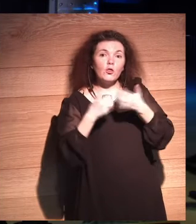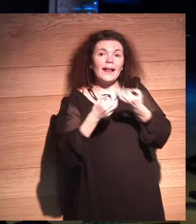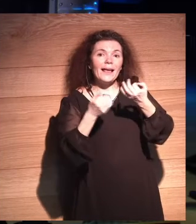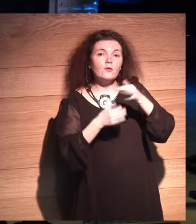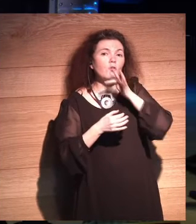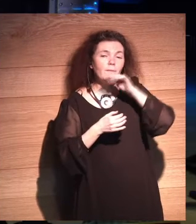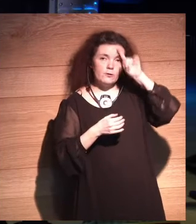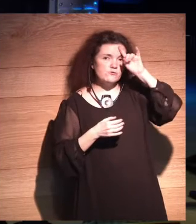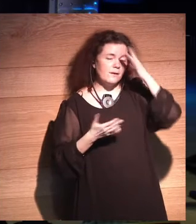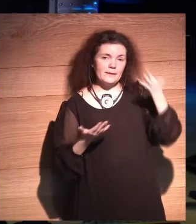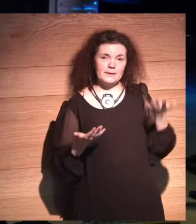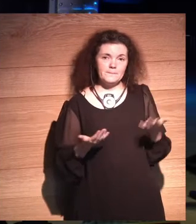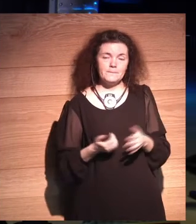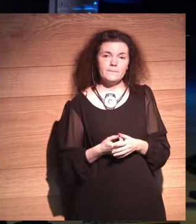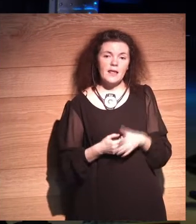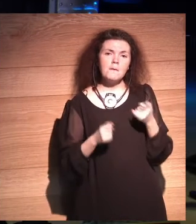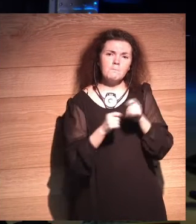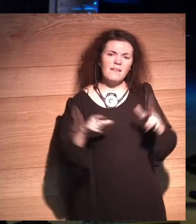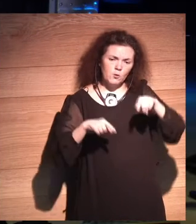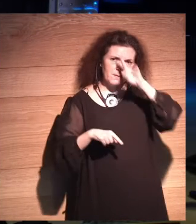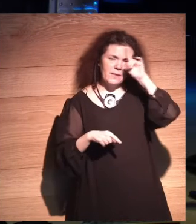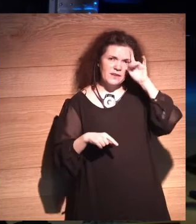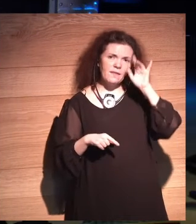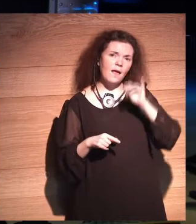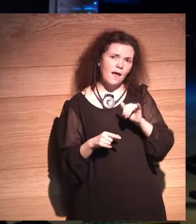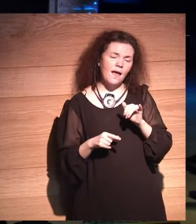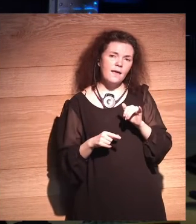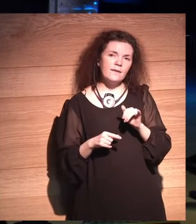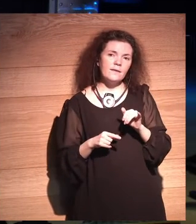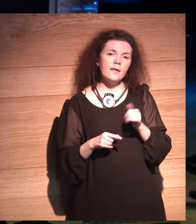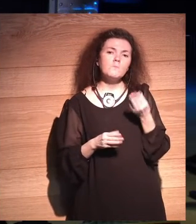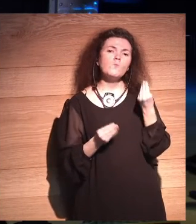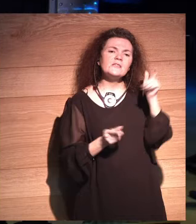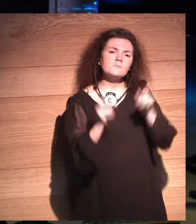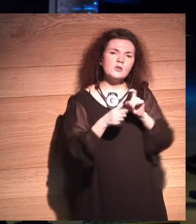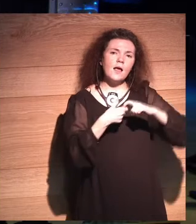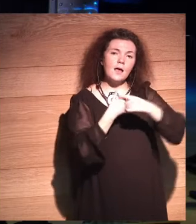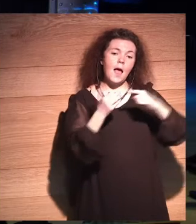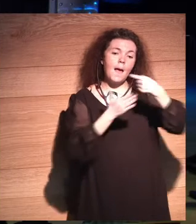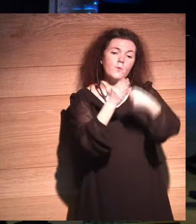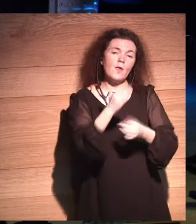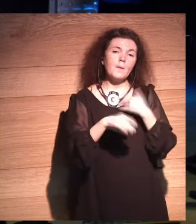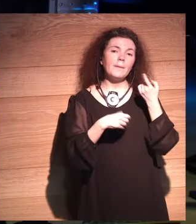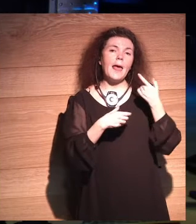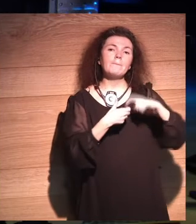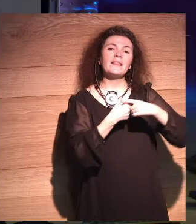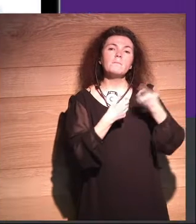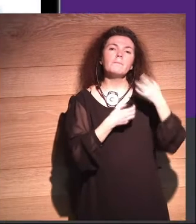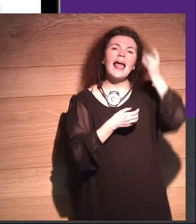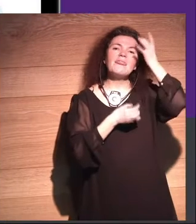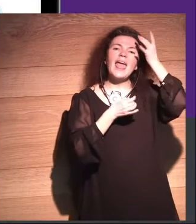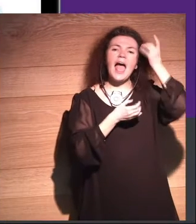has 400,000 people signed up for it to participate in giving ideas to the city council. And yet,